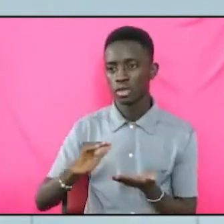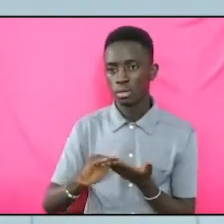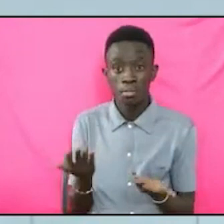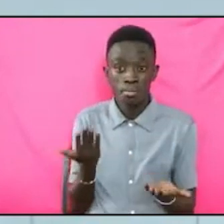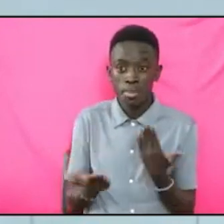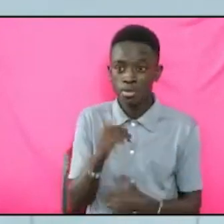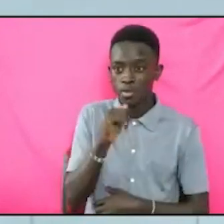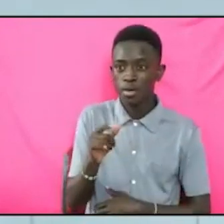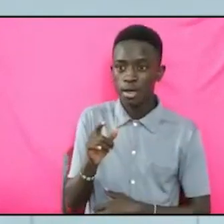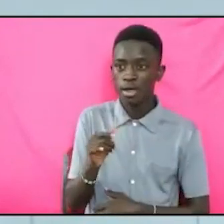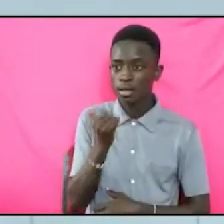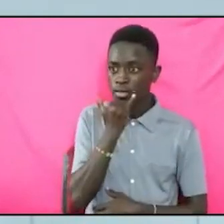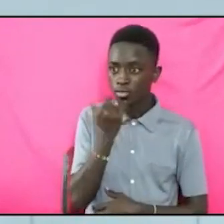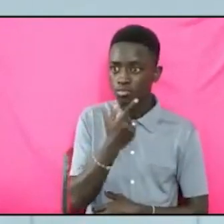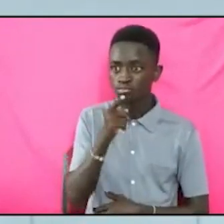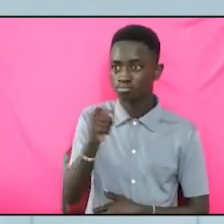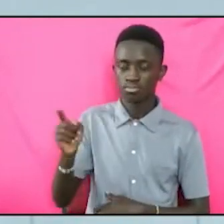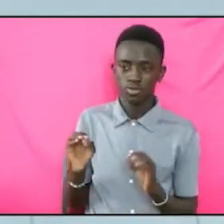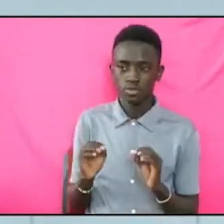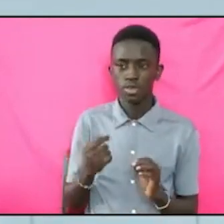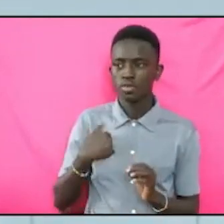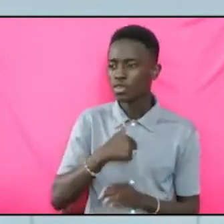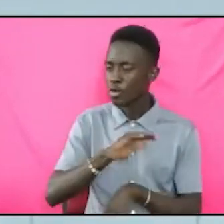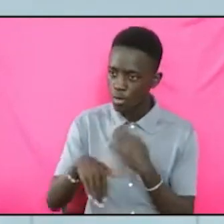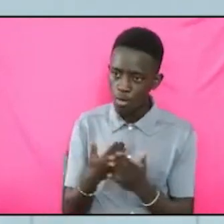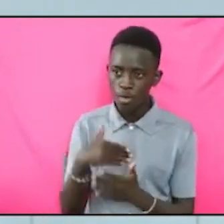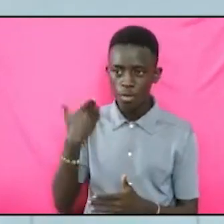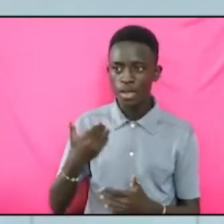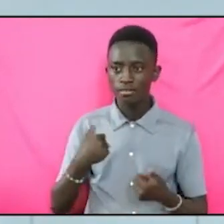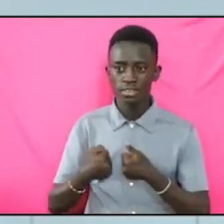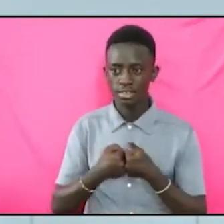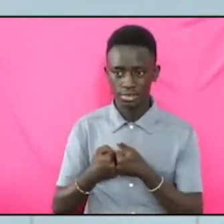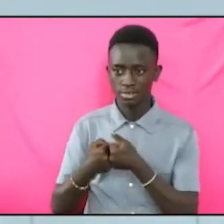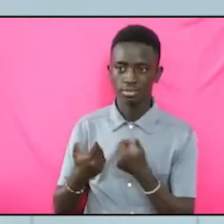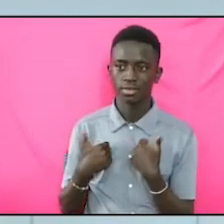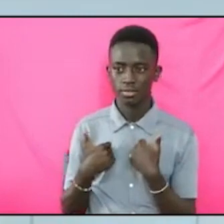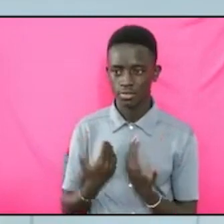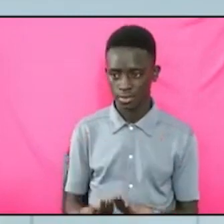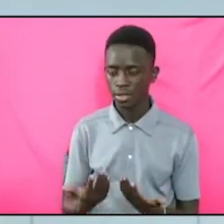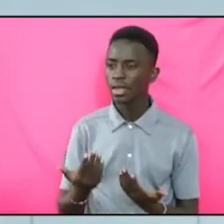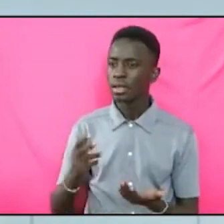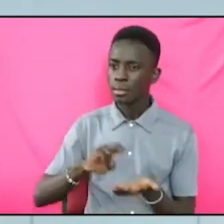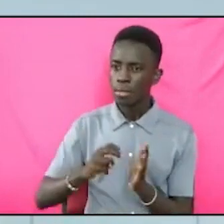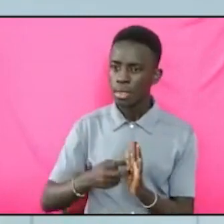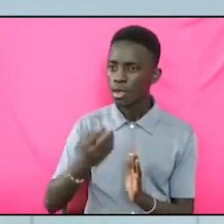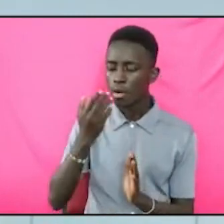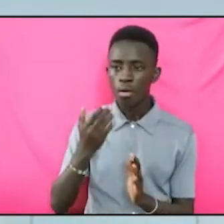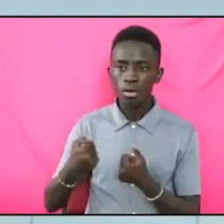alone. All of us are in it. We struggle. We struggle. Because we live in a fallen